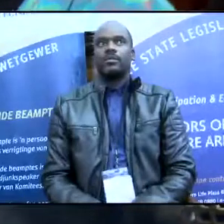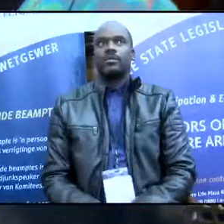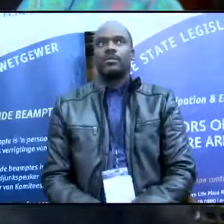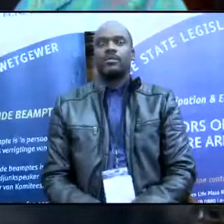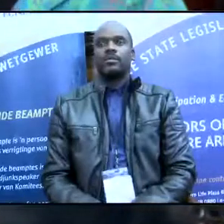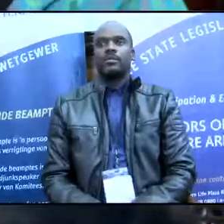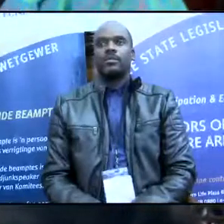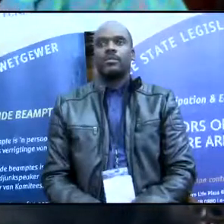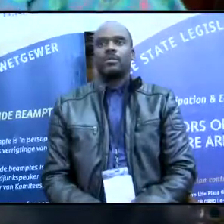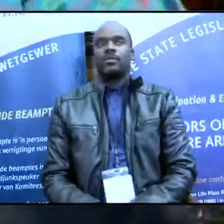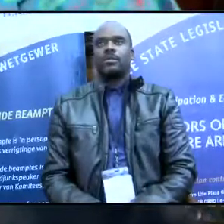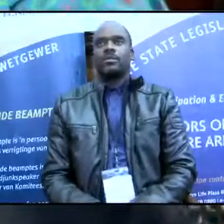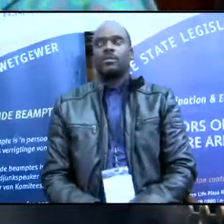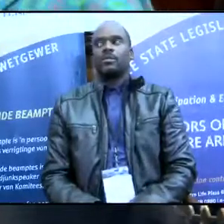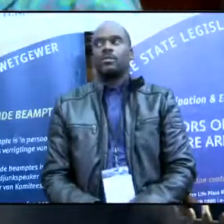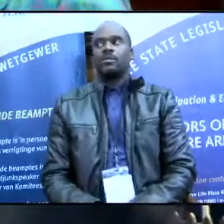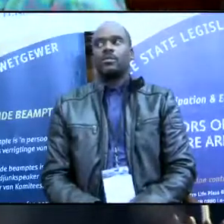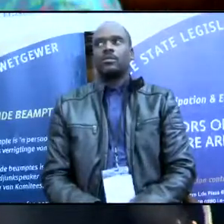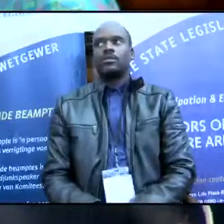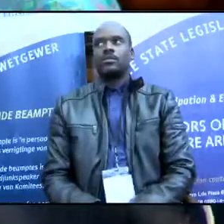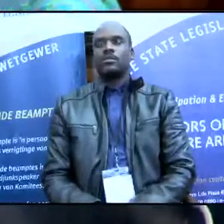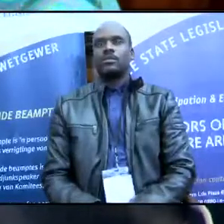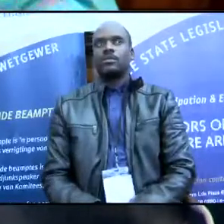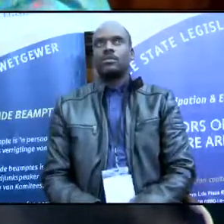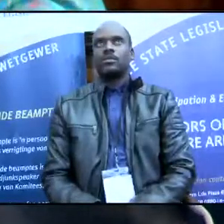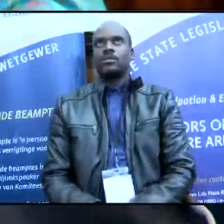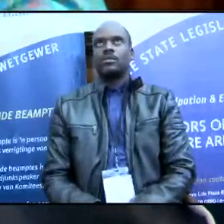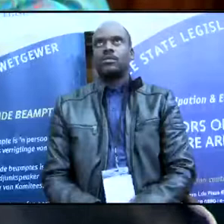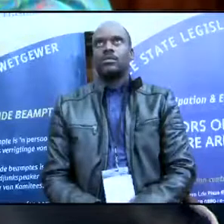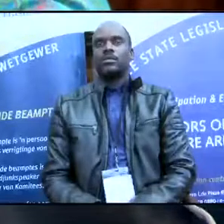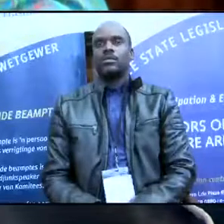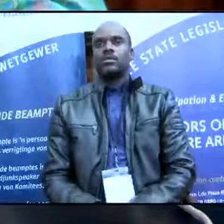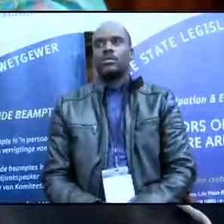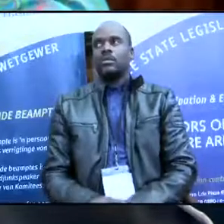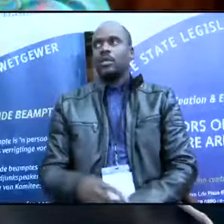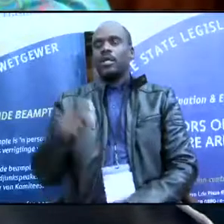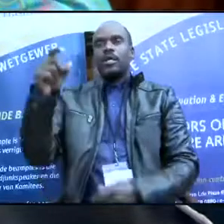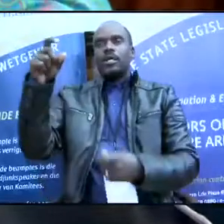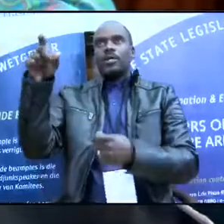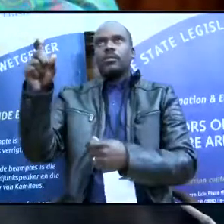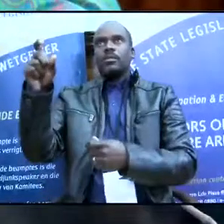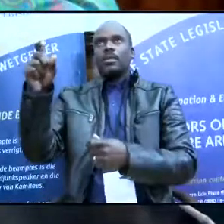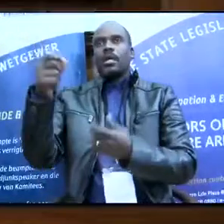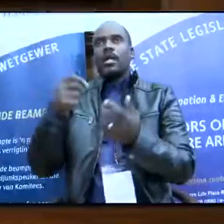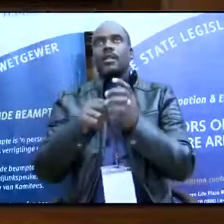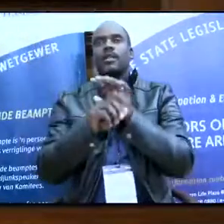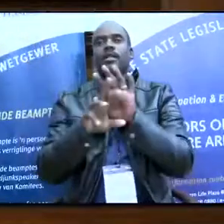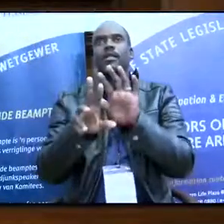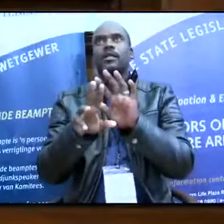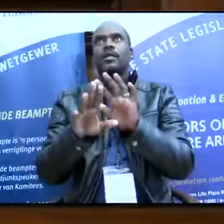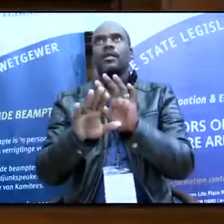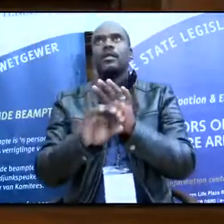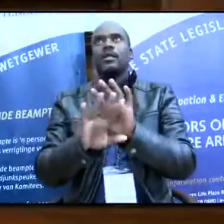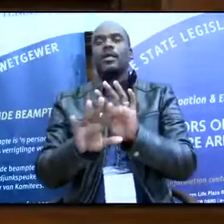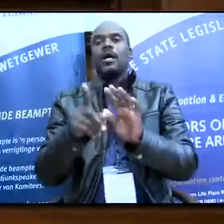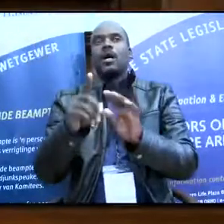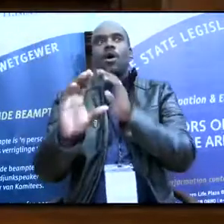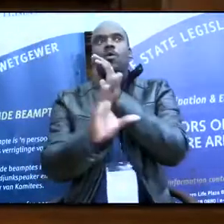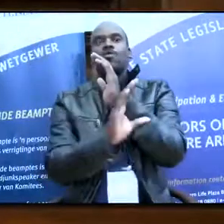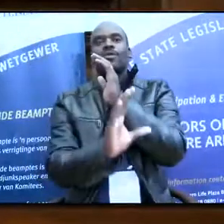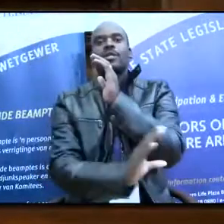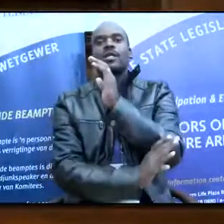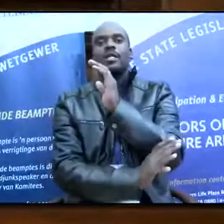that we have just concluded now speaker did mention that the constitutional